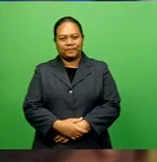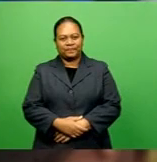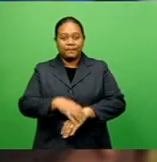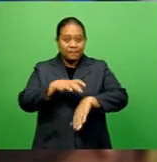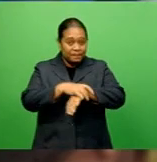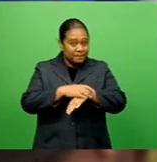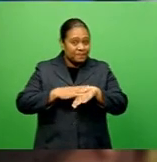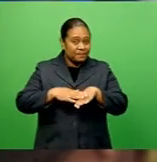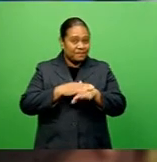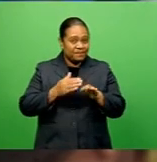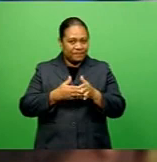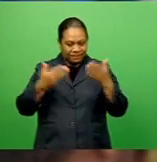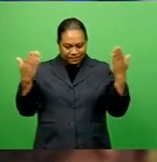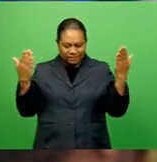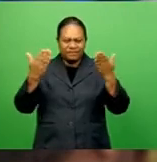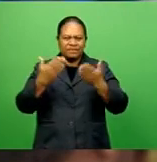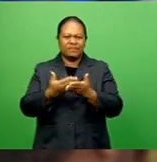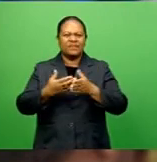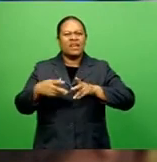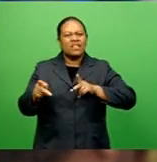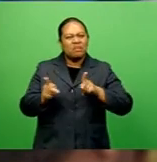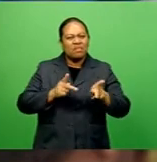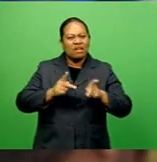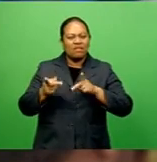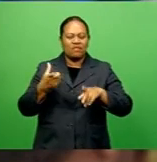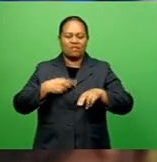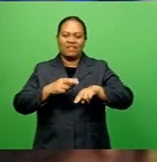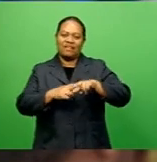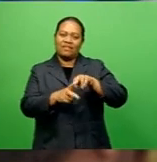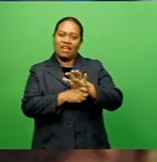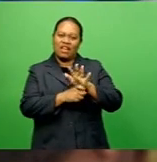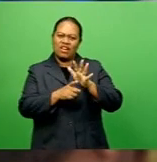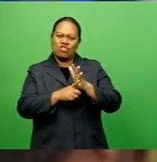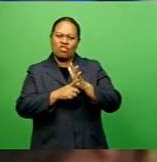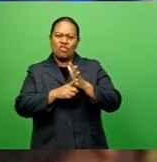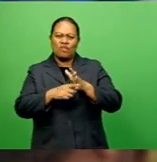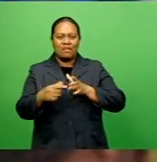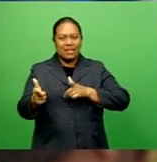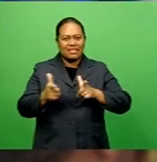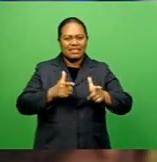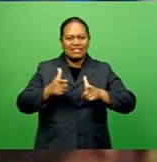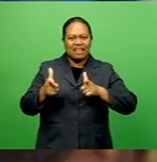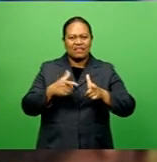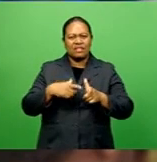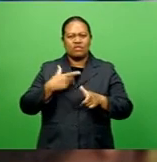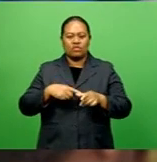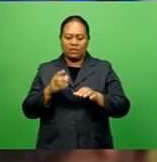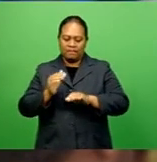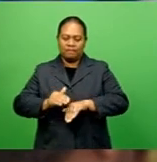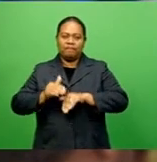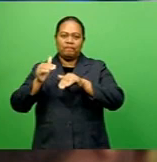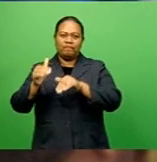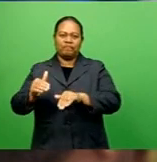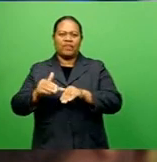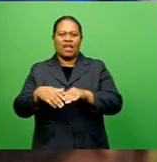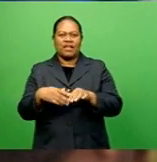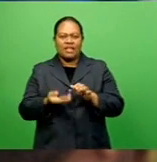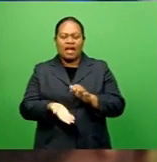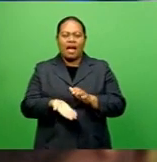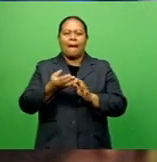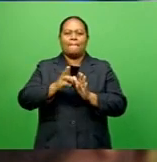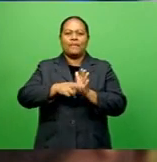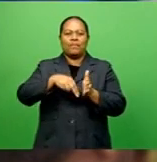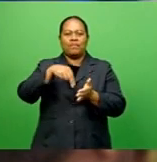Police Blue will be aiming to replicate their performance from the FRU Super 7 series when they take part in the Mobile Uprising Sevens tournament